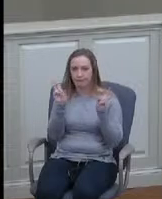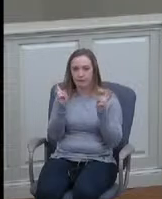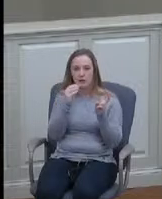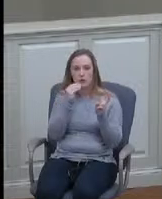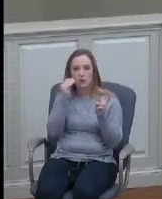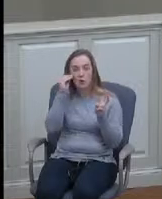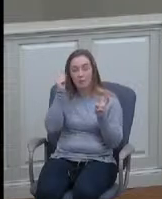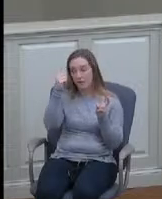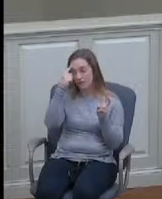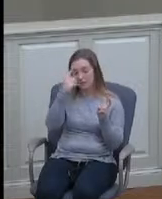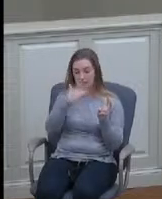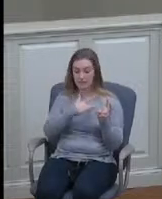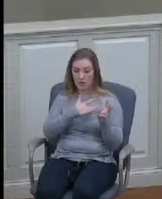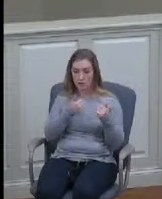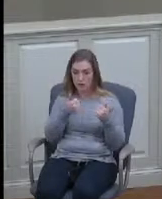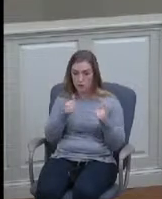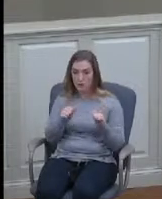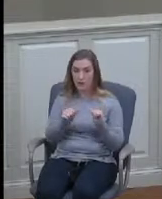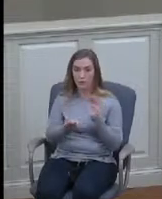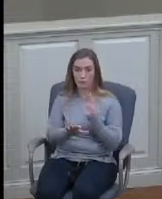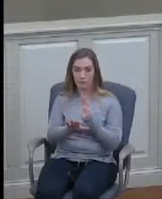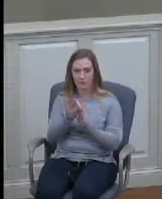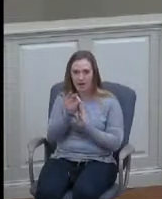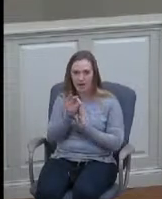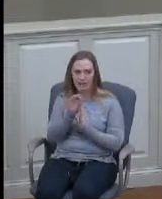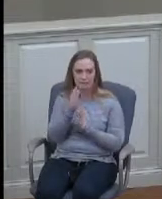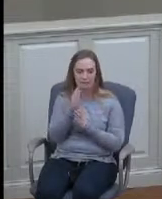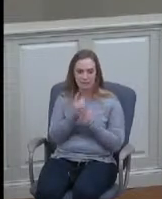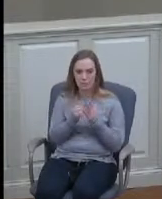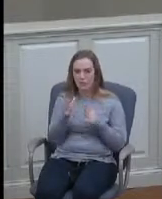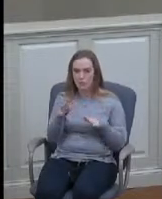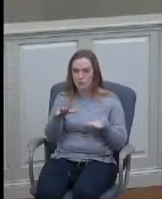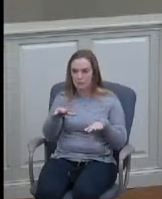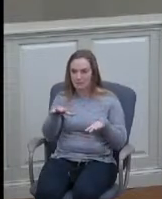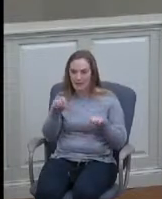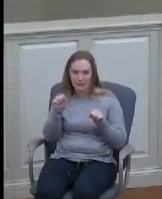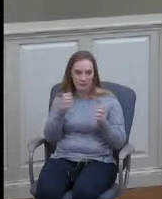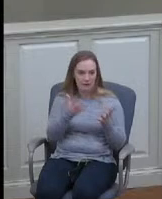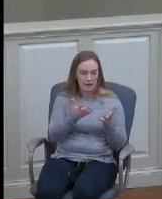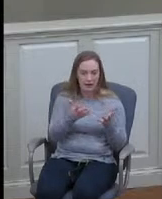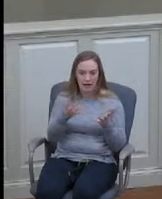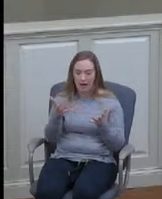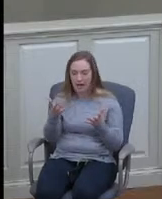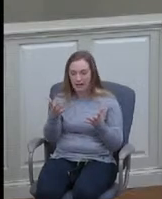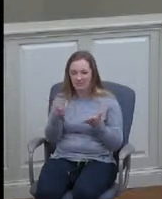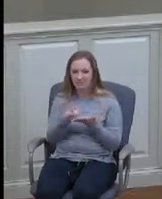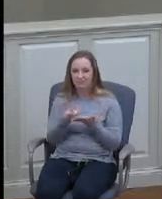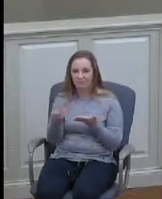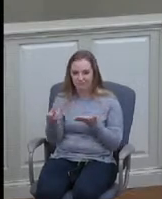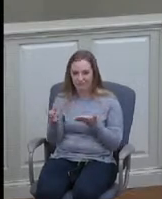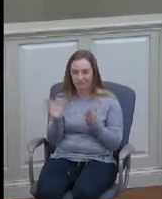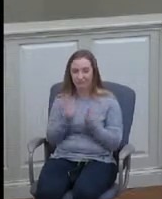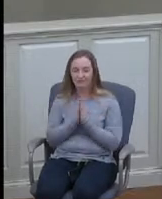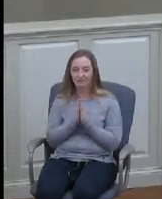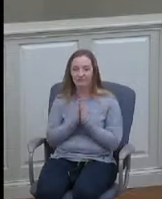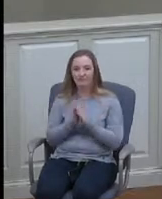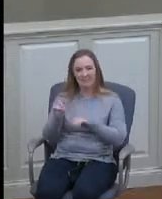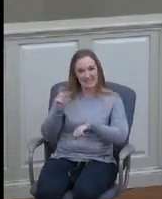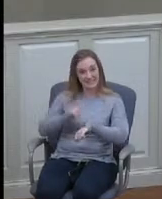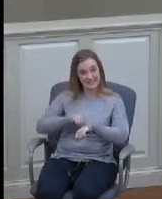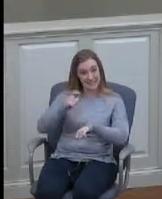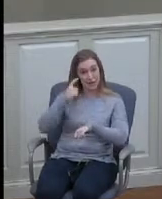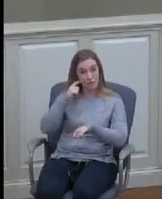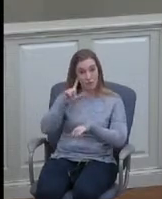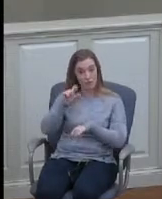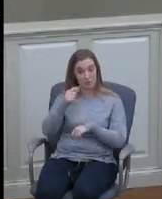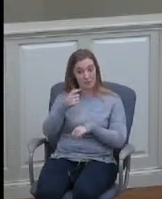tried to find a home for them throughout the years, but to no avail. With that being said, it's time for the logs to